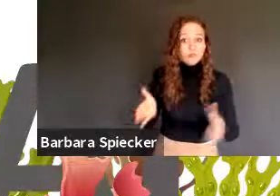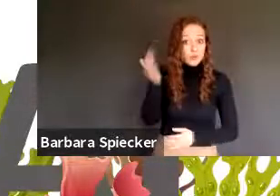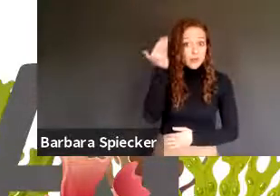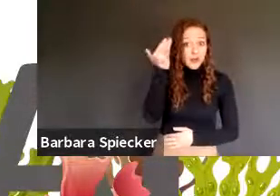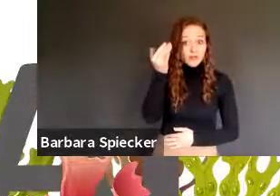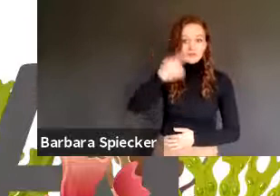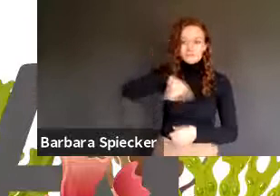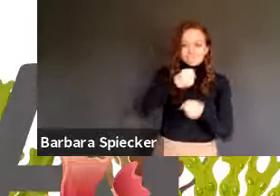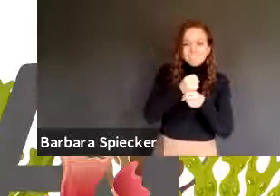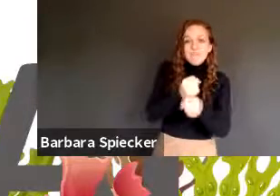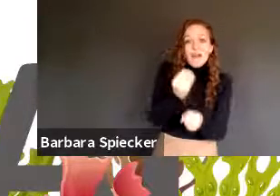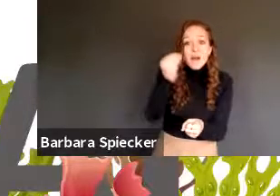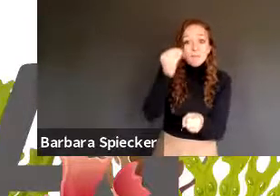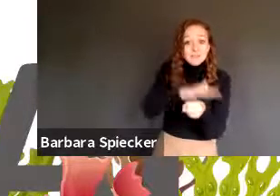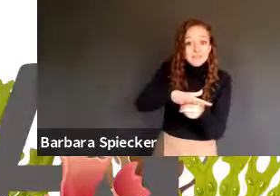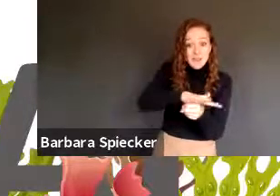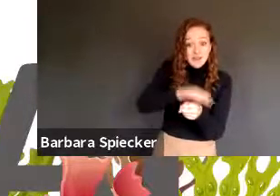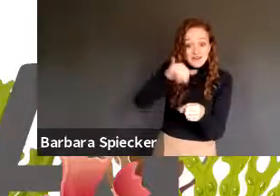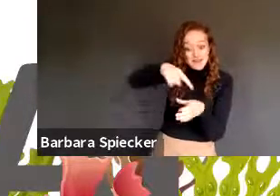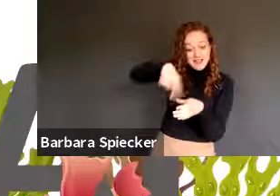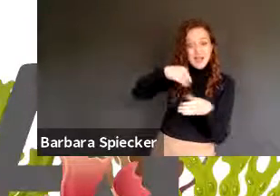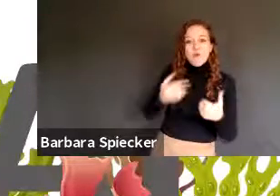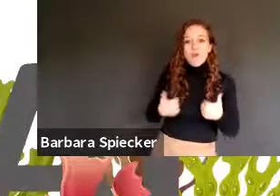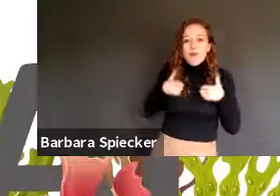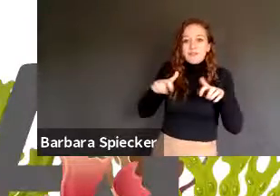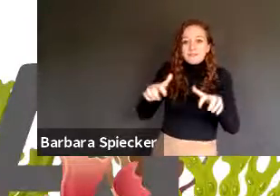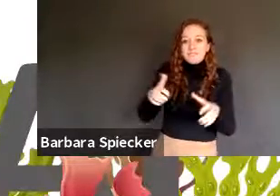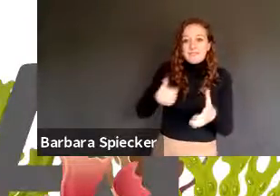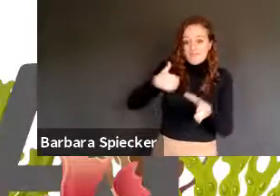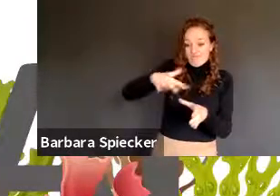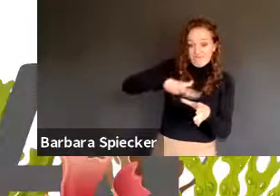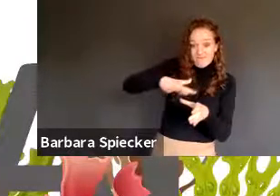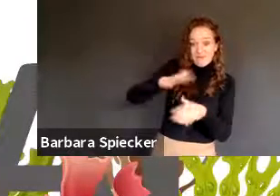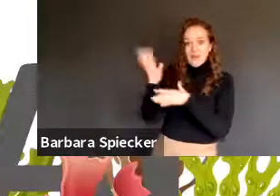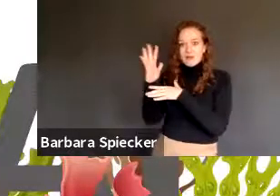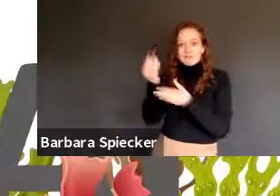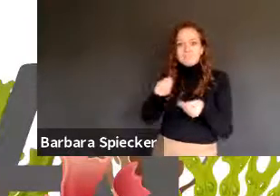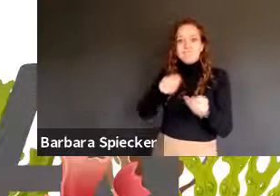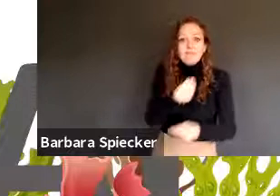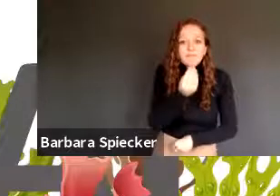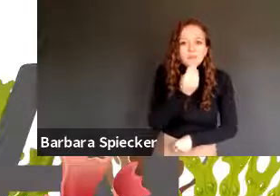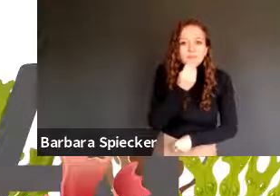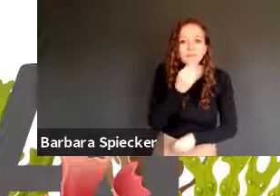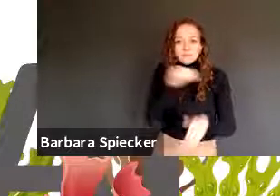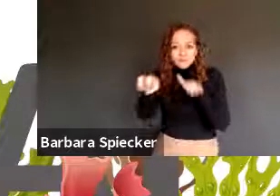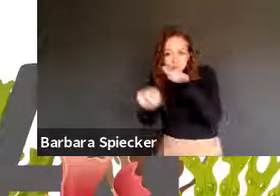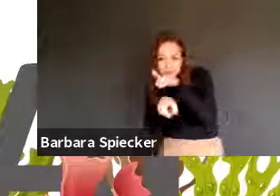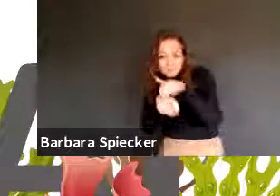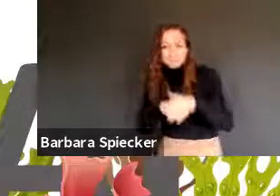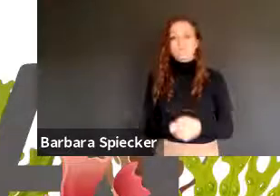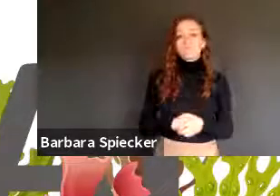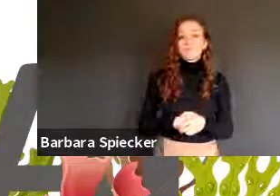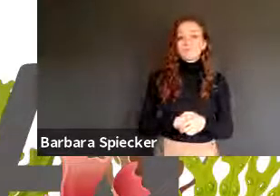ecosystems. We call them ecosystem engineers because they create habitat, providing organisms with a source of food and